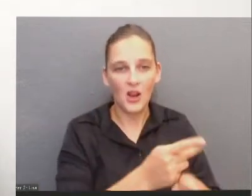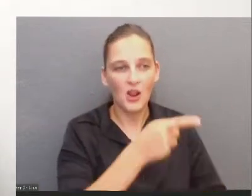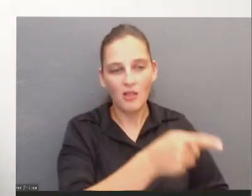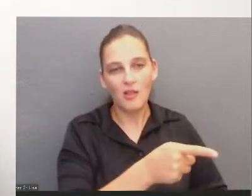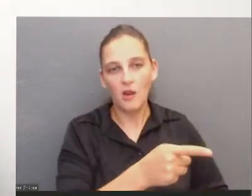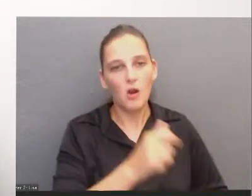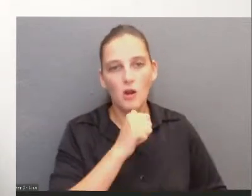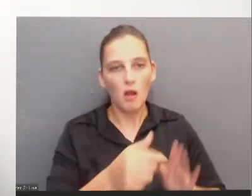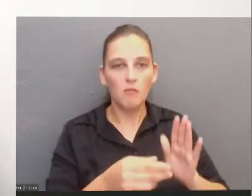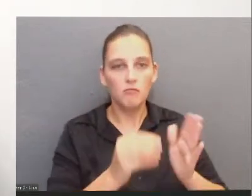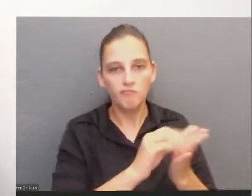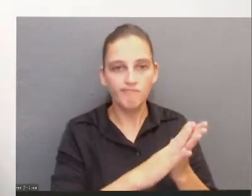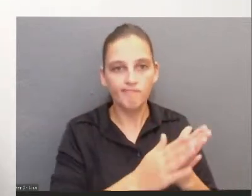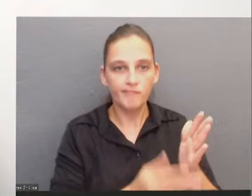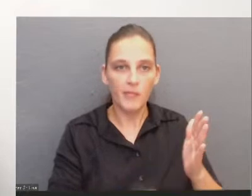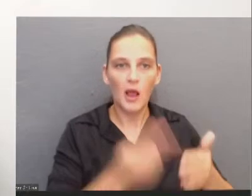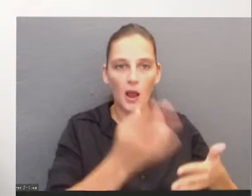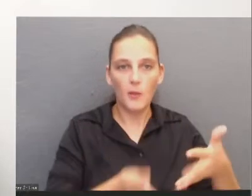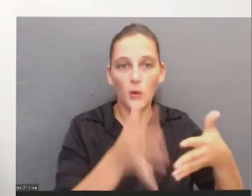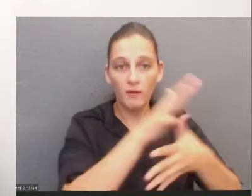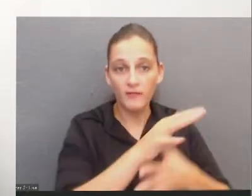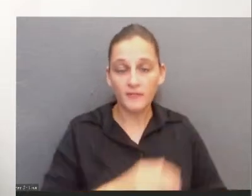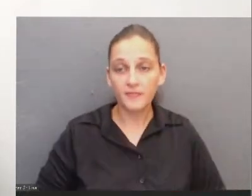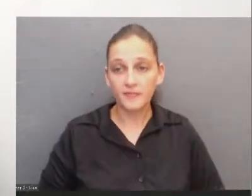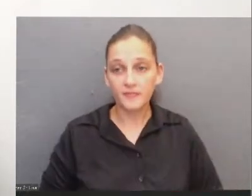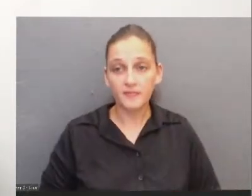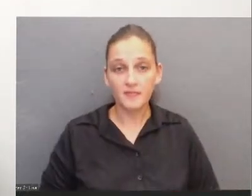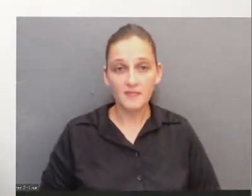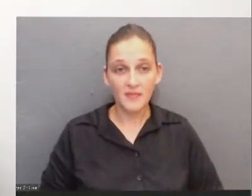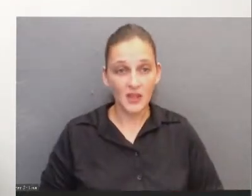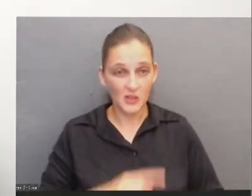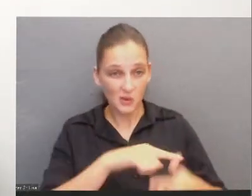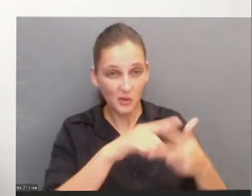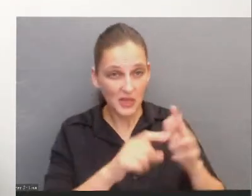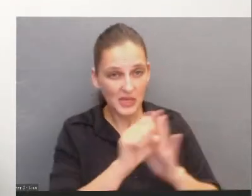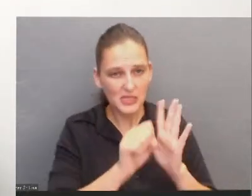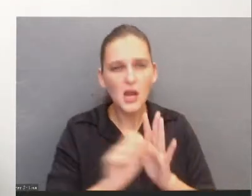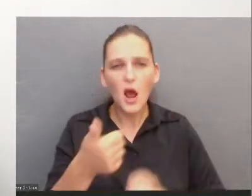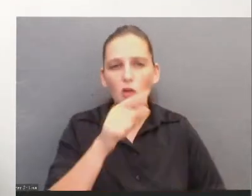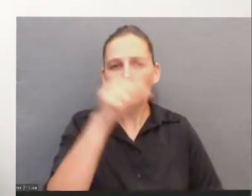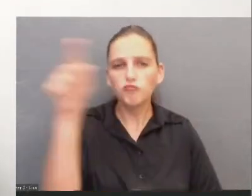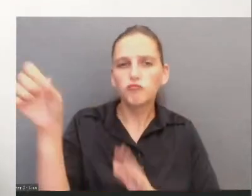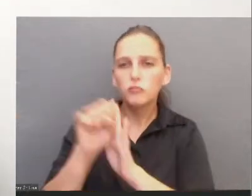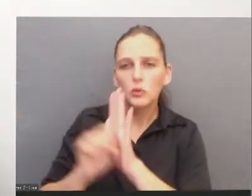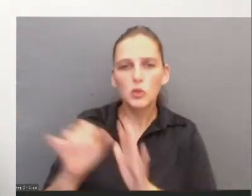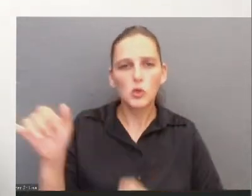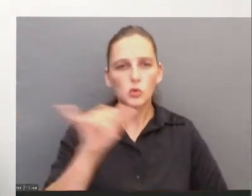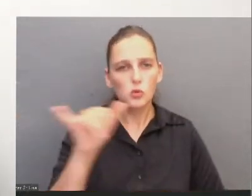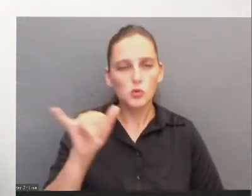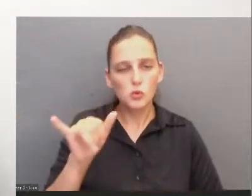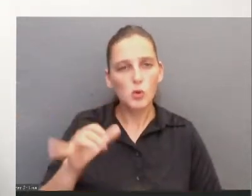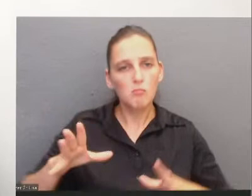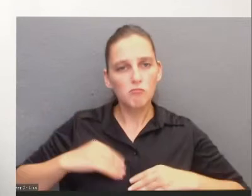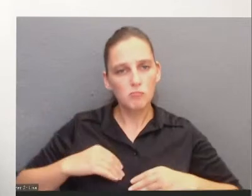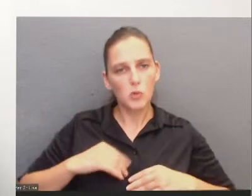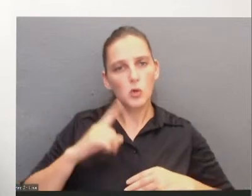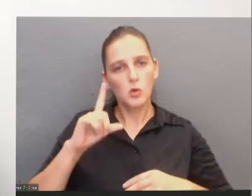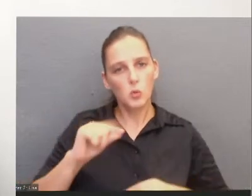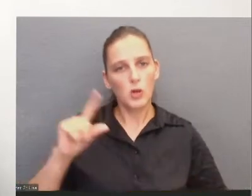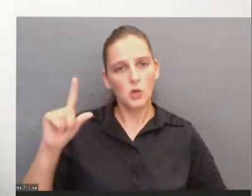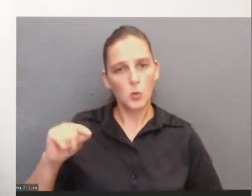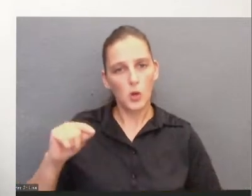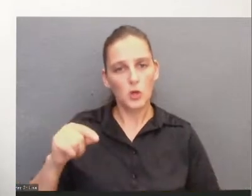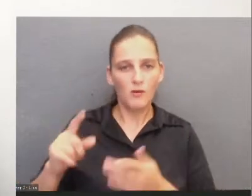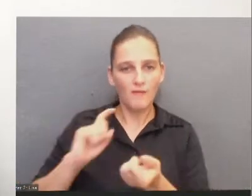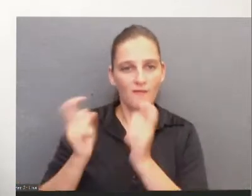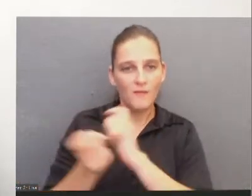these, as well as many other states adopted, published a revised version in December 2020, in which they acknowledged, quote, important equity problems, unquote,